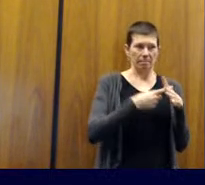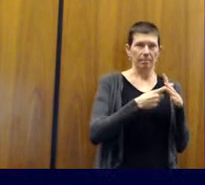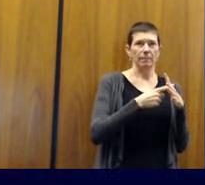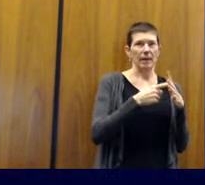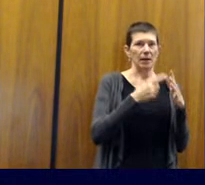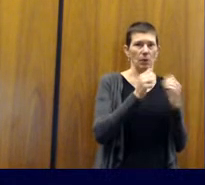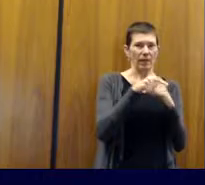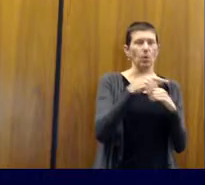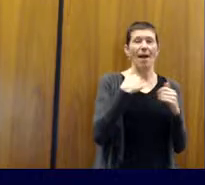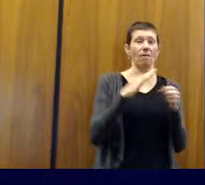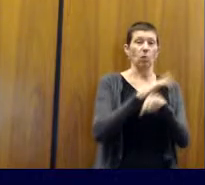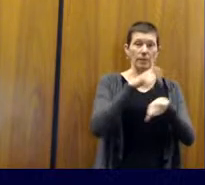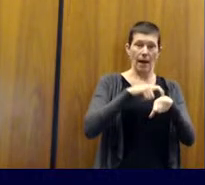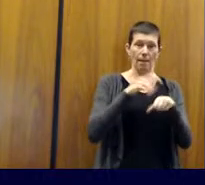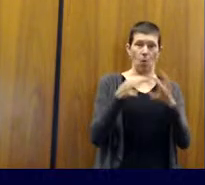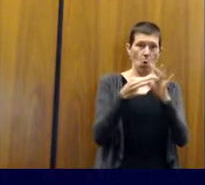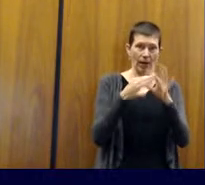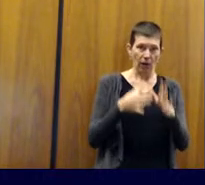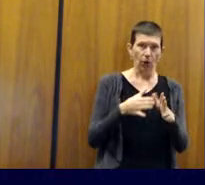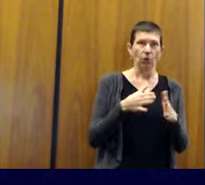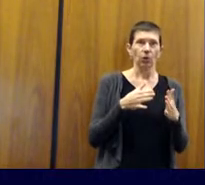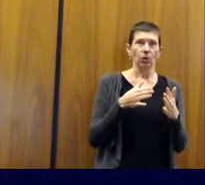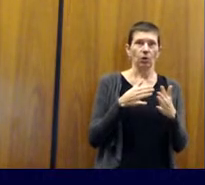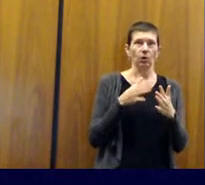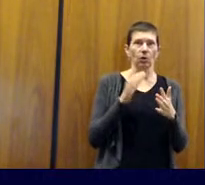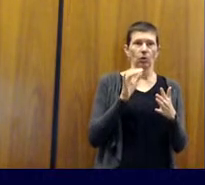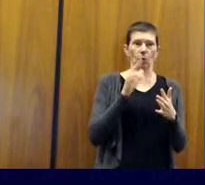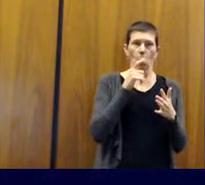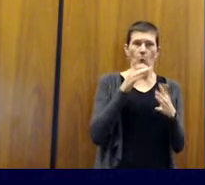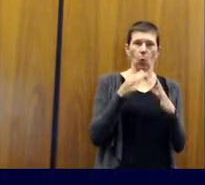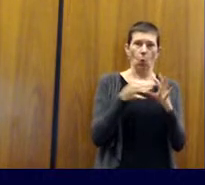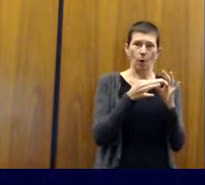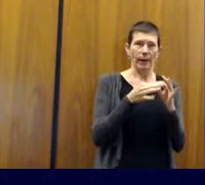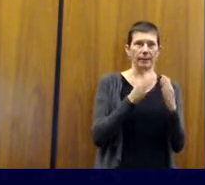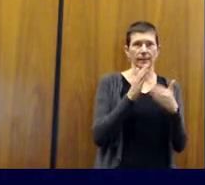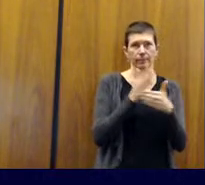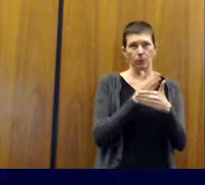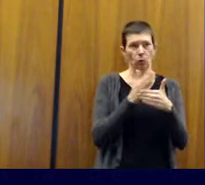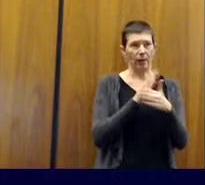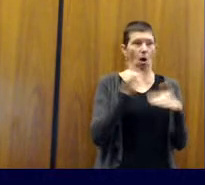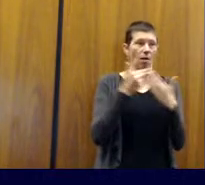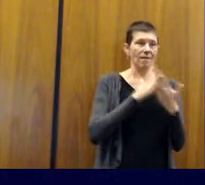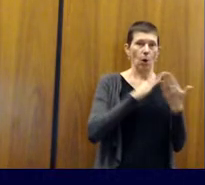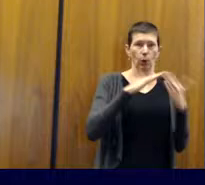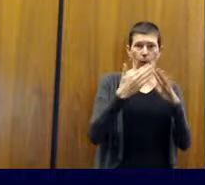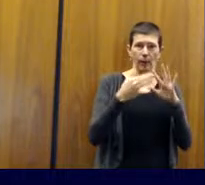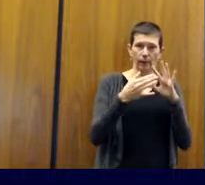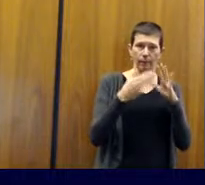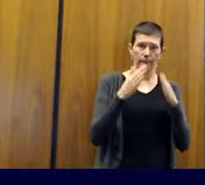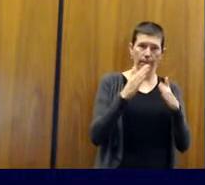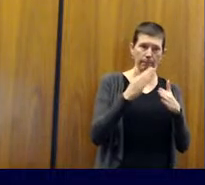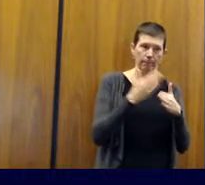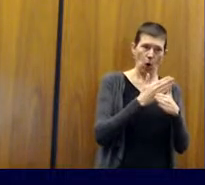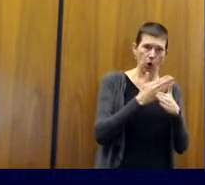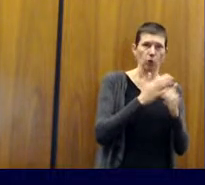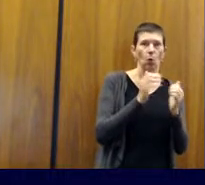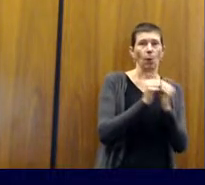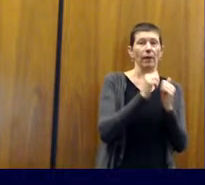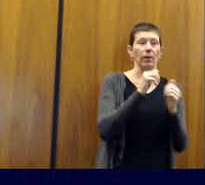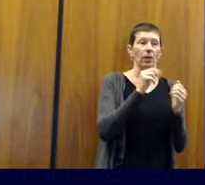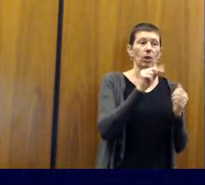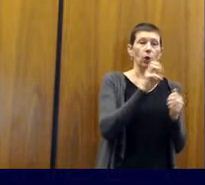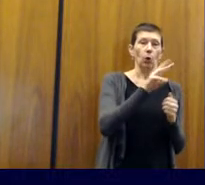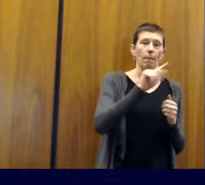a full-time coordinator that coordinates between all of our community partners, working with New Path, working with our